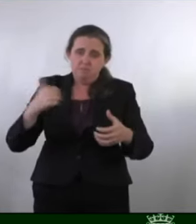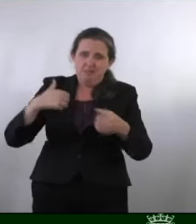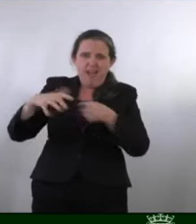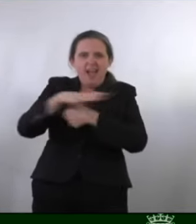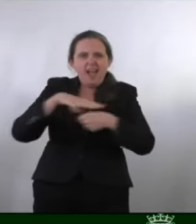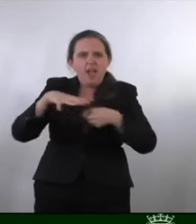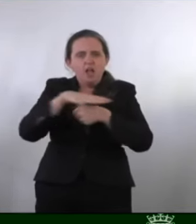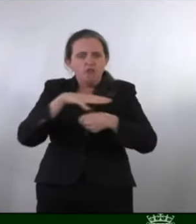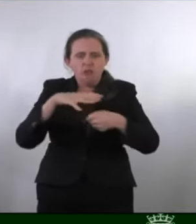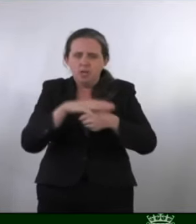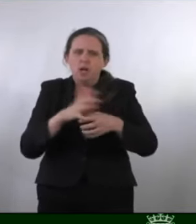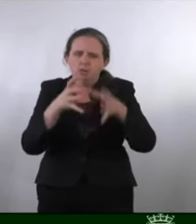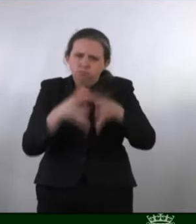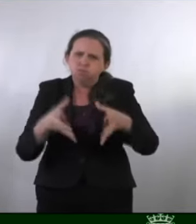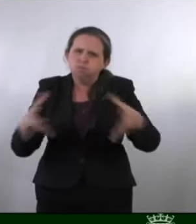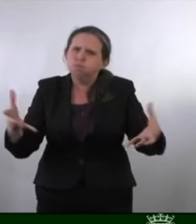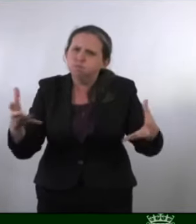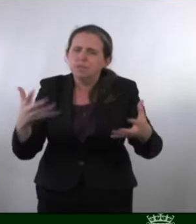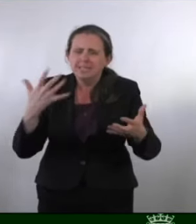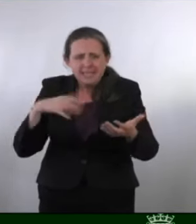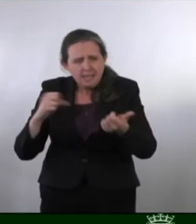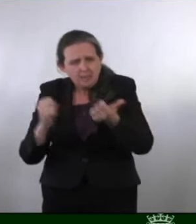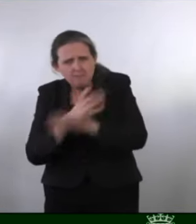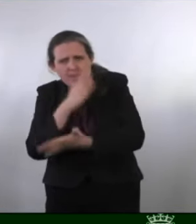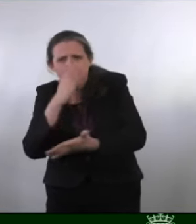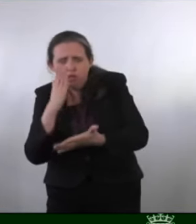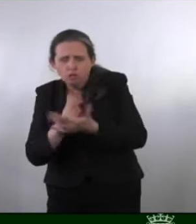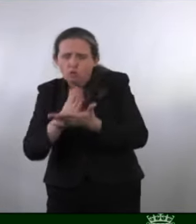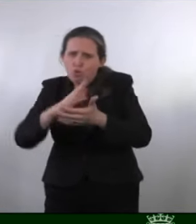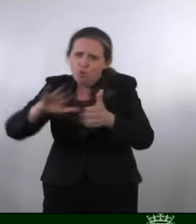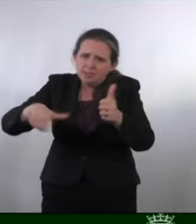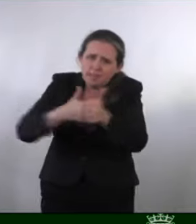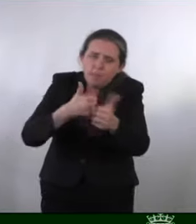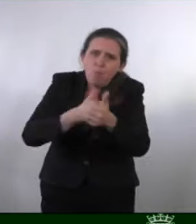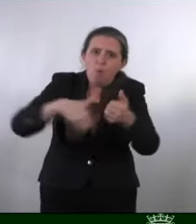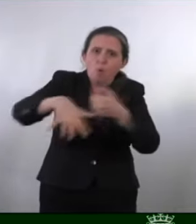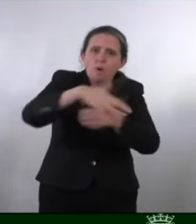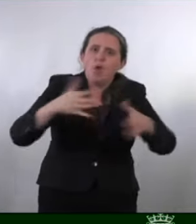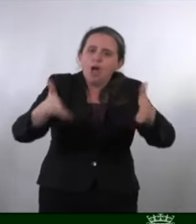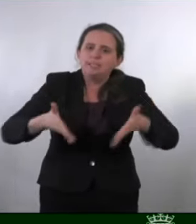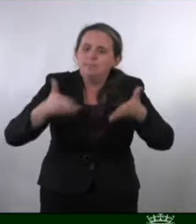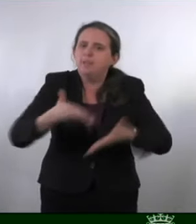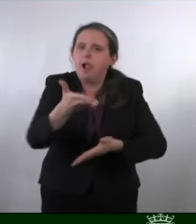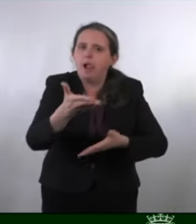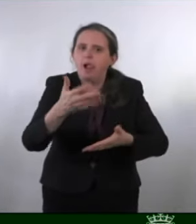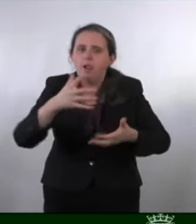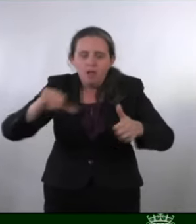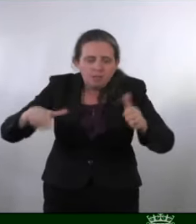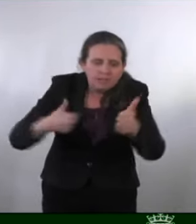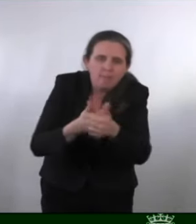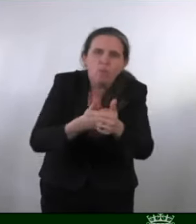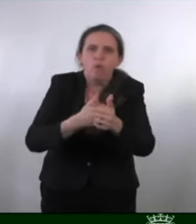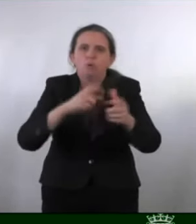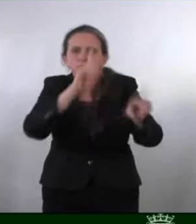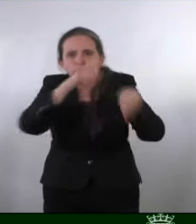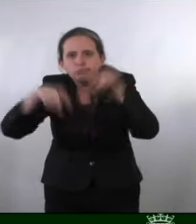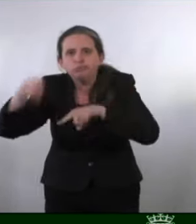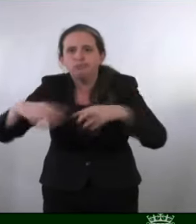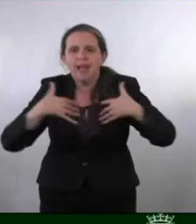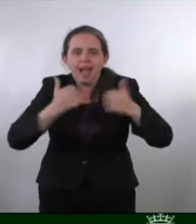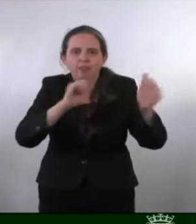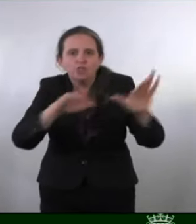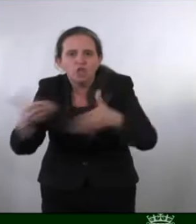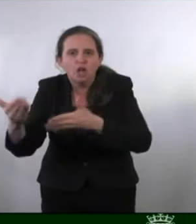times, increasing treatments and mental health care, that this government is taking a balanced approach to all health needs?